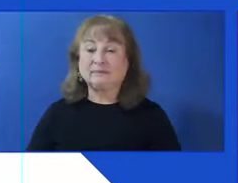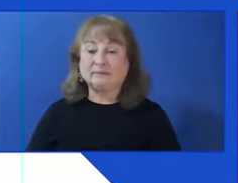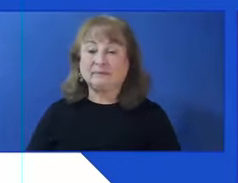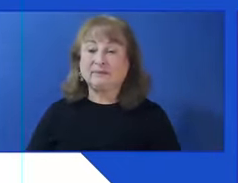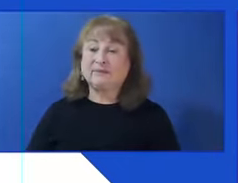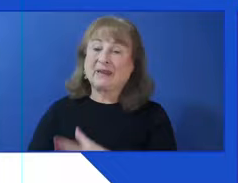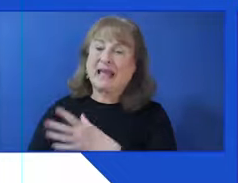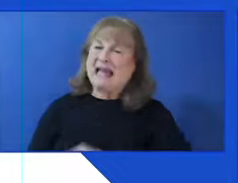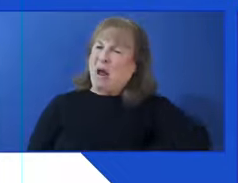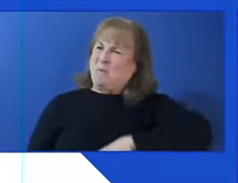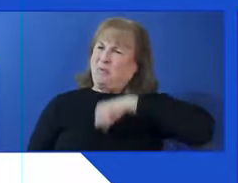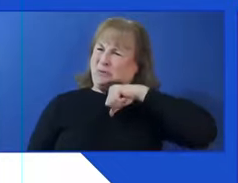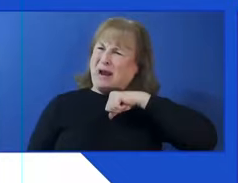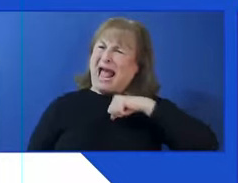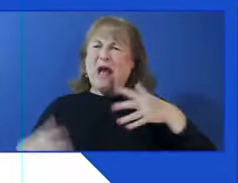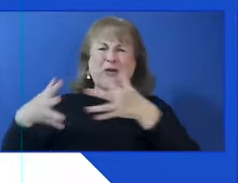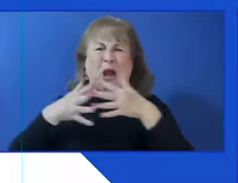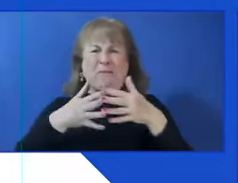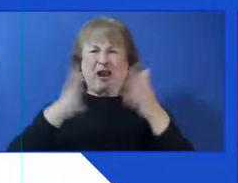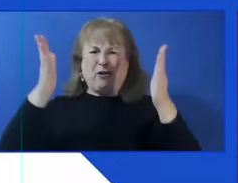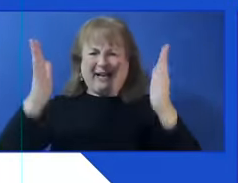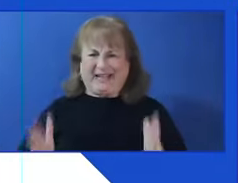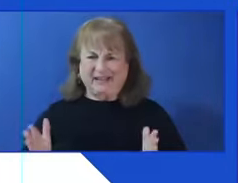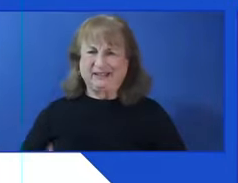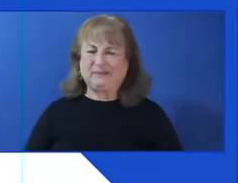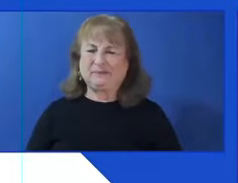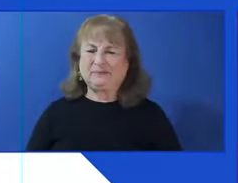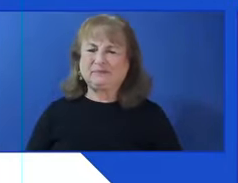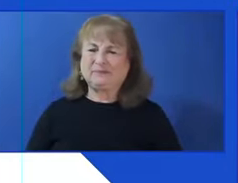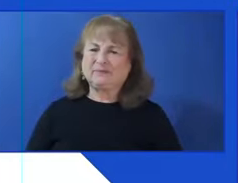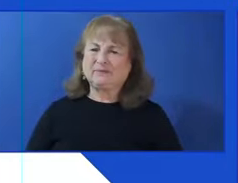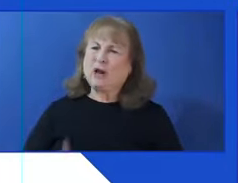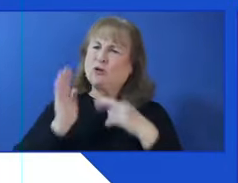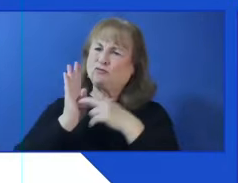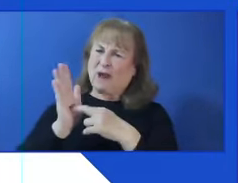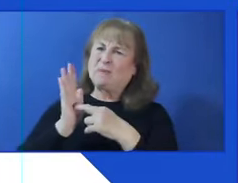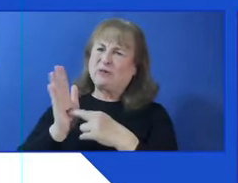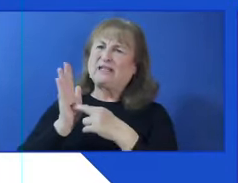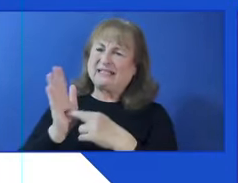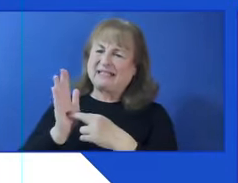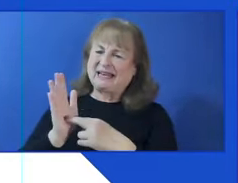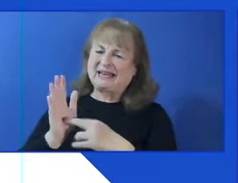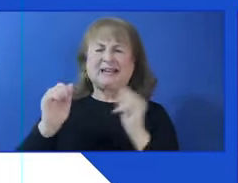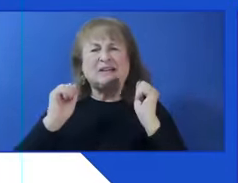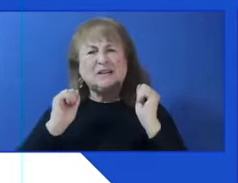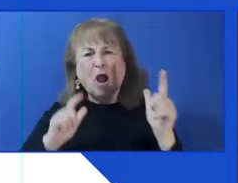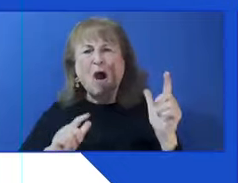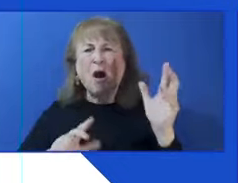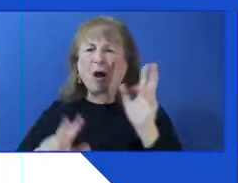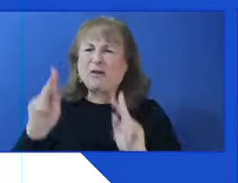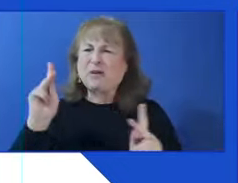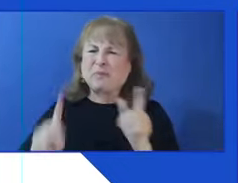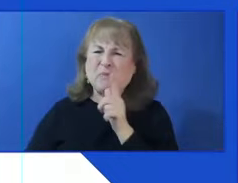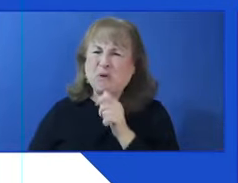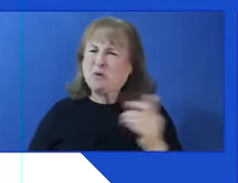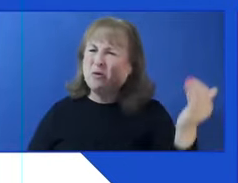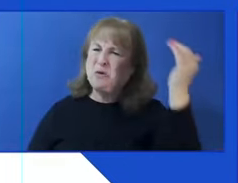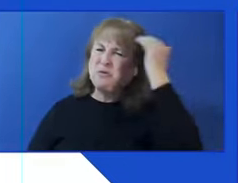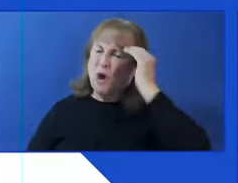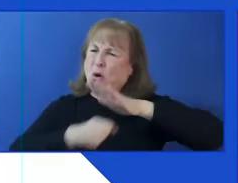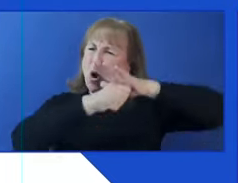and proud American to represent all those who know